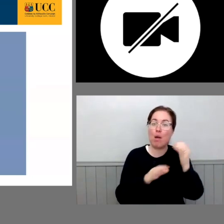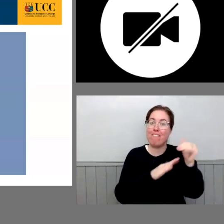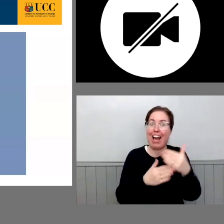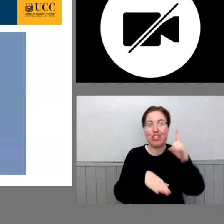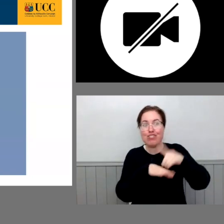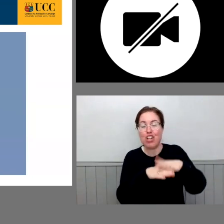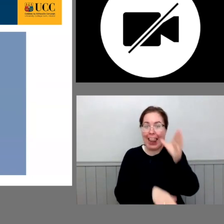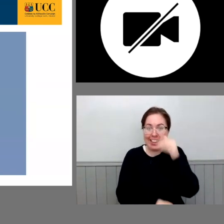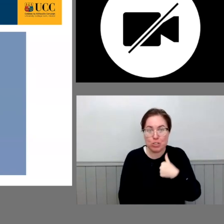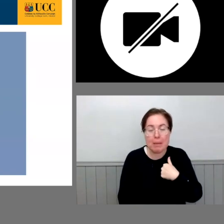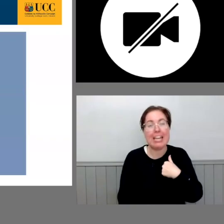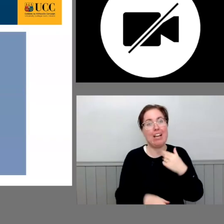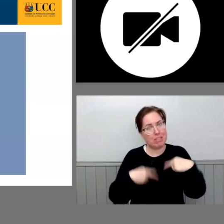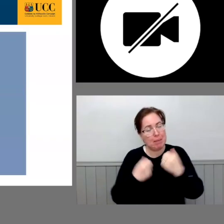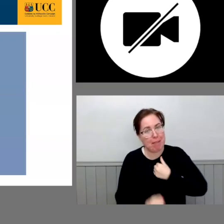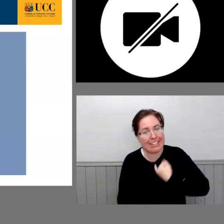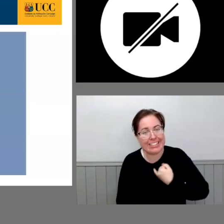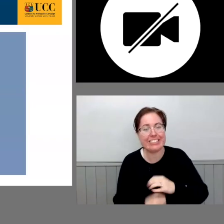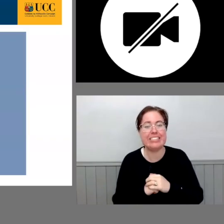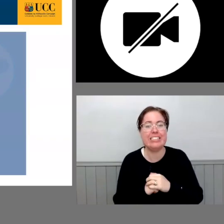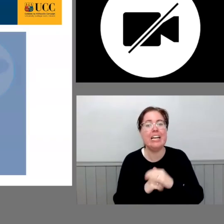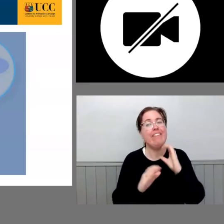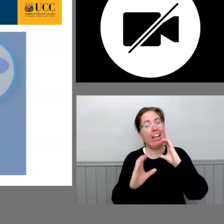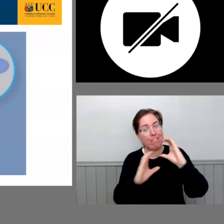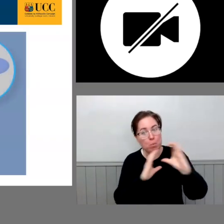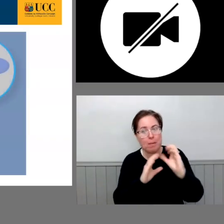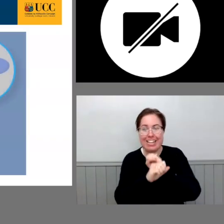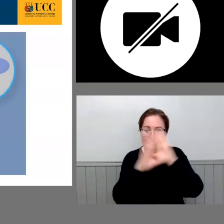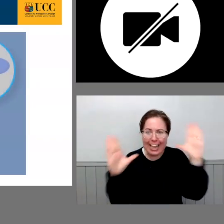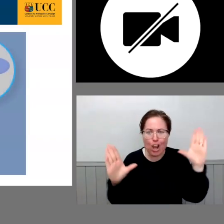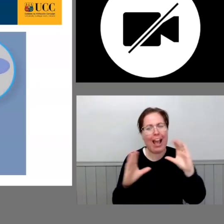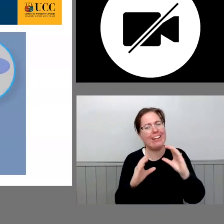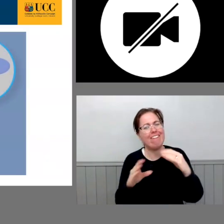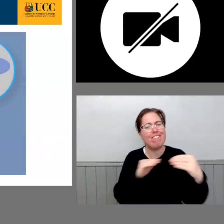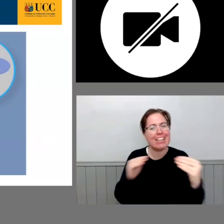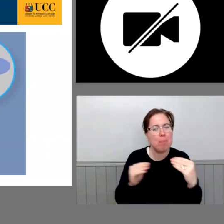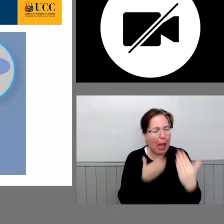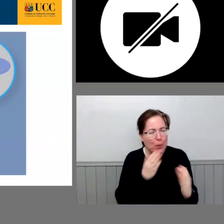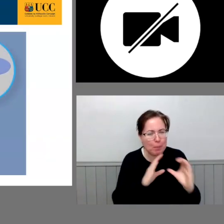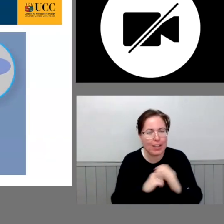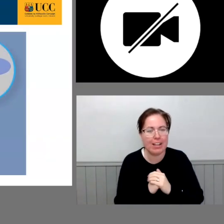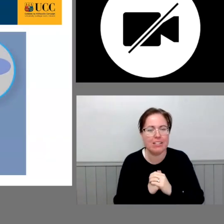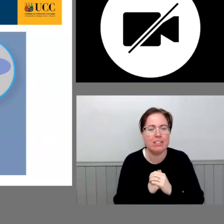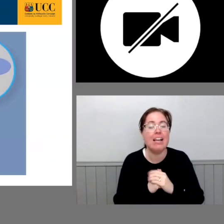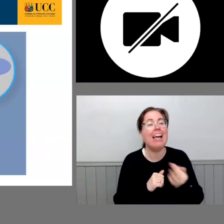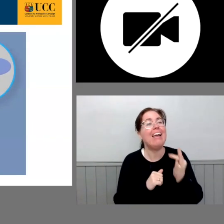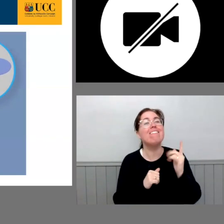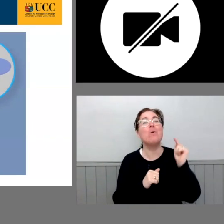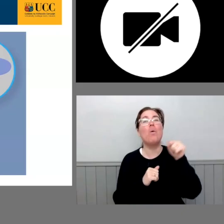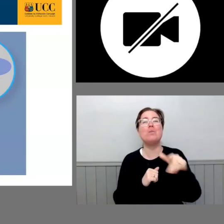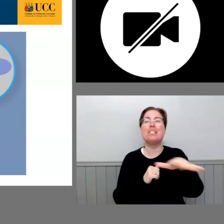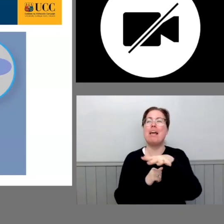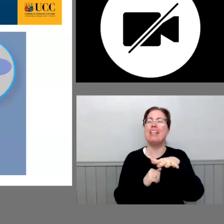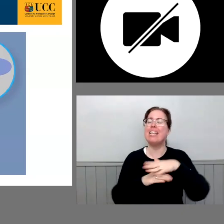respect identities. Communication is clear and flexible. Spaces are calm and